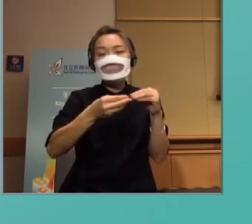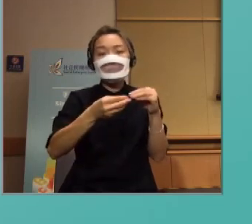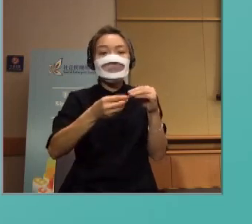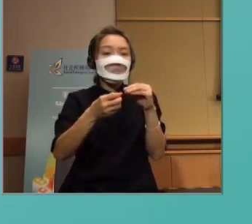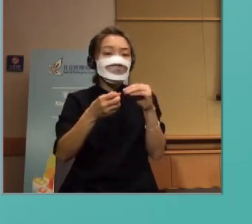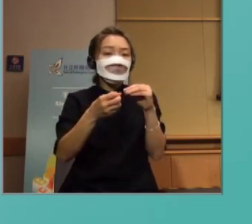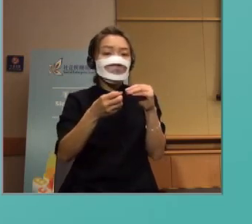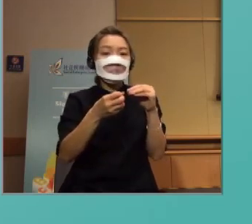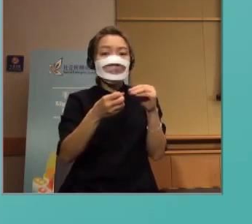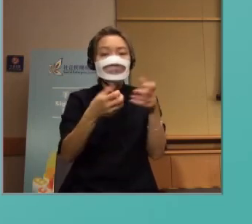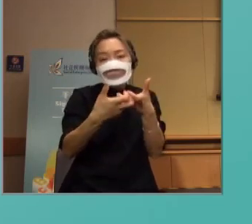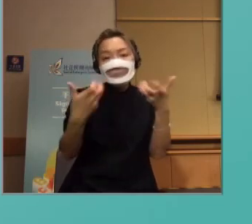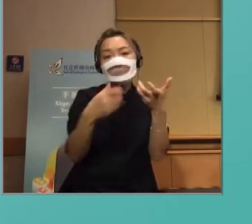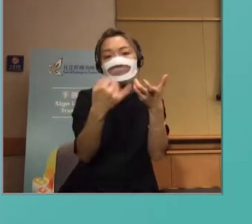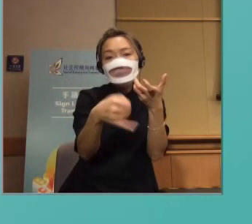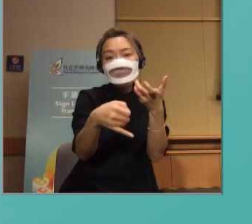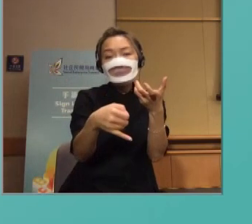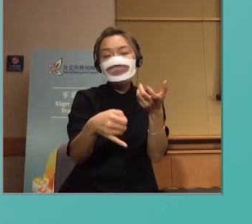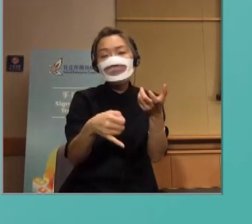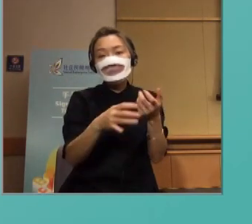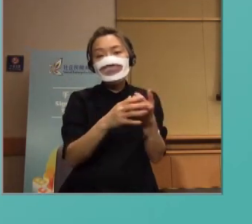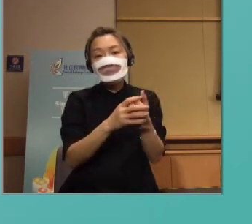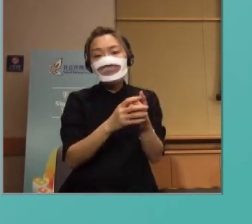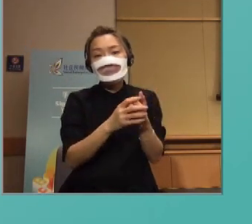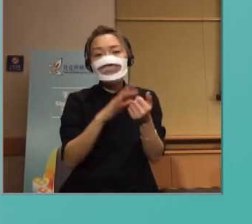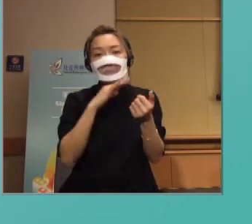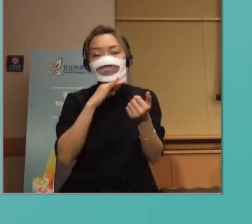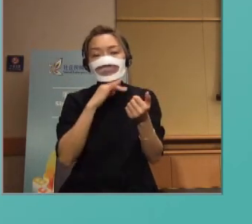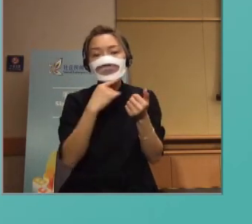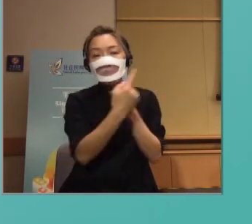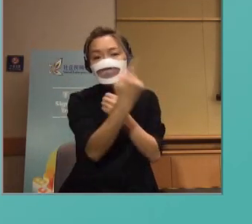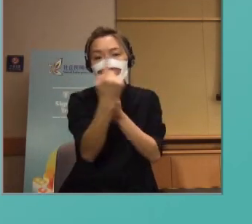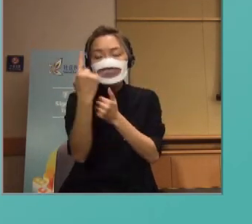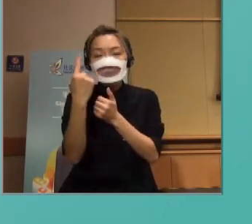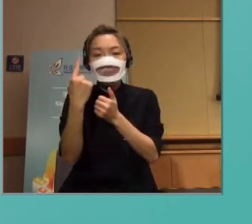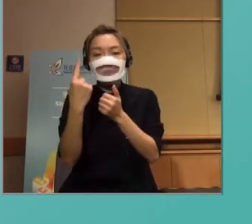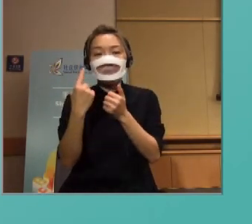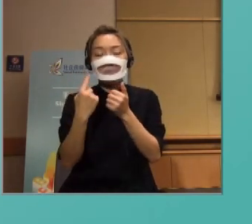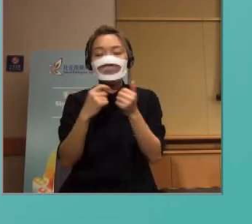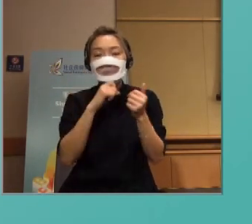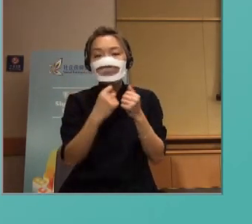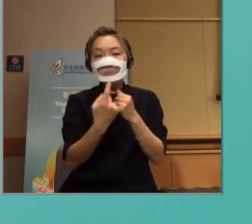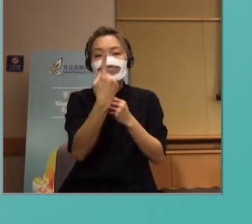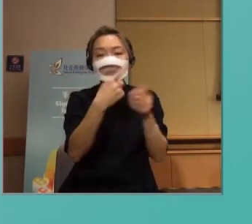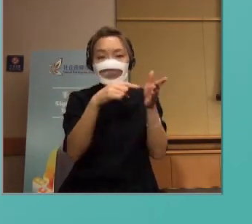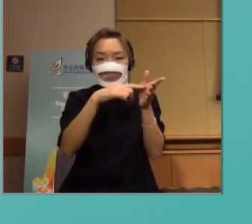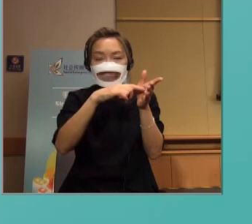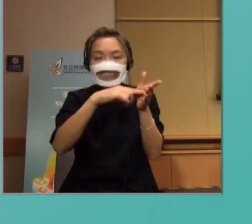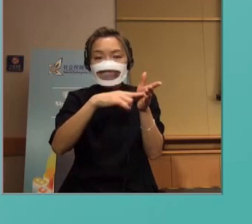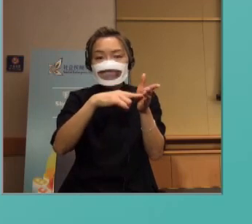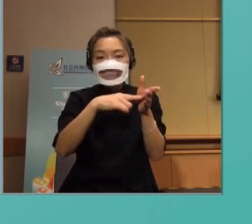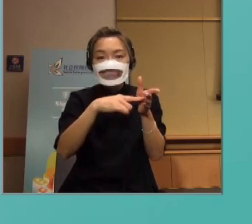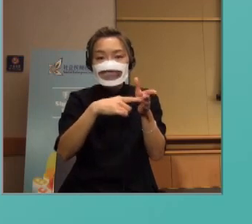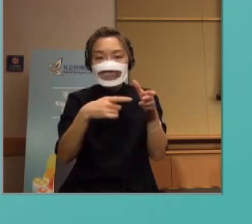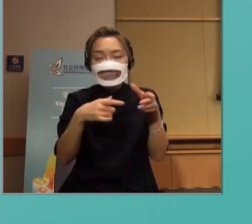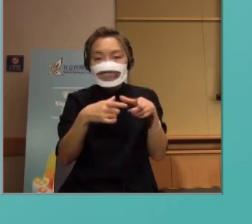being every human being only has one wallet, or has a couple of wallets that are tied only to them.